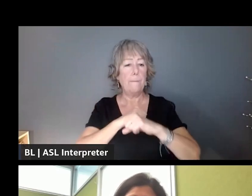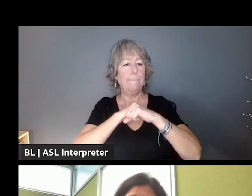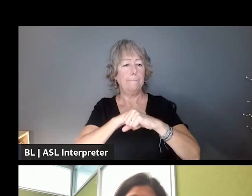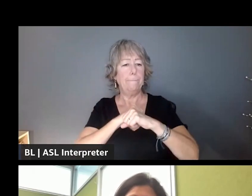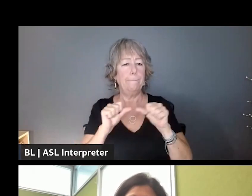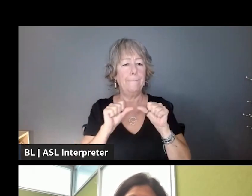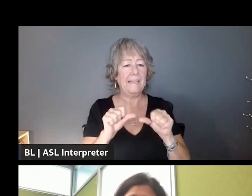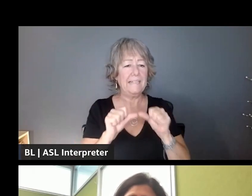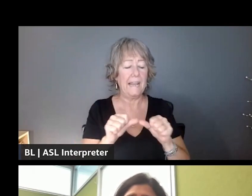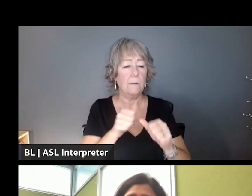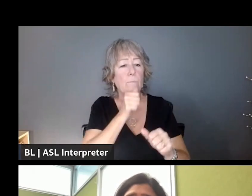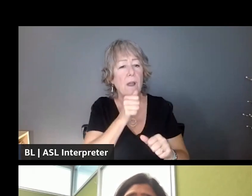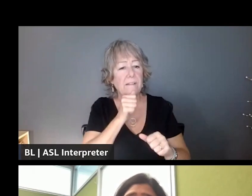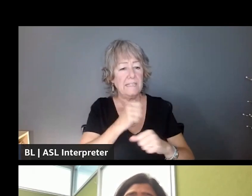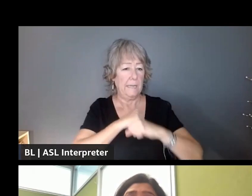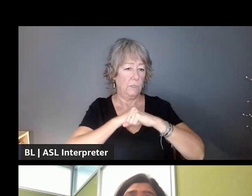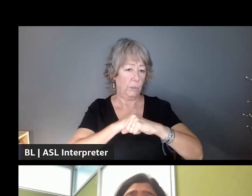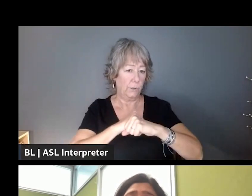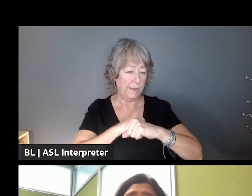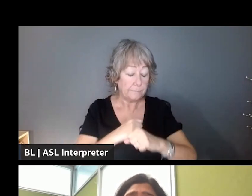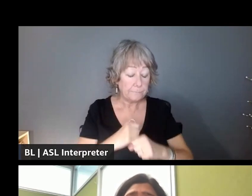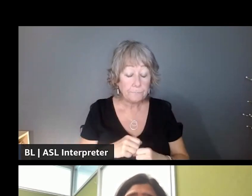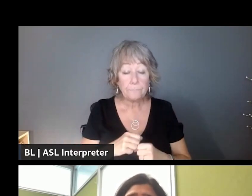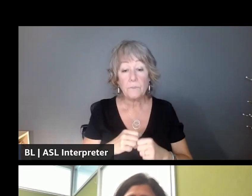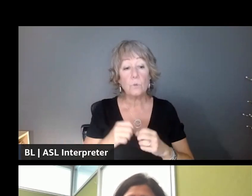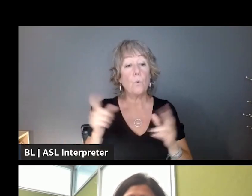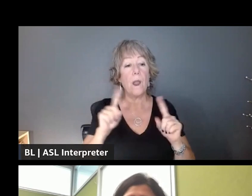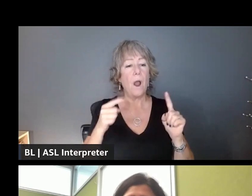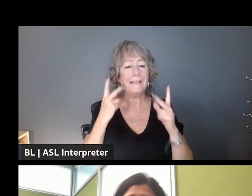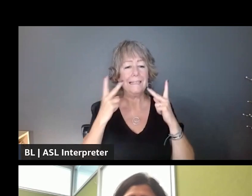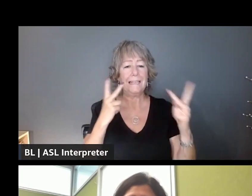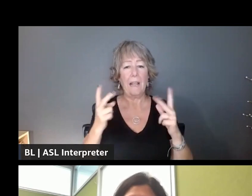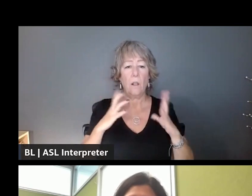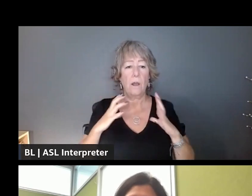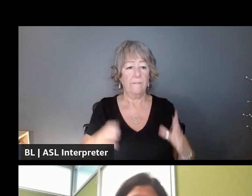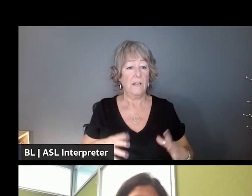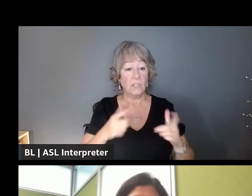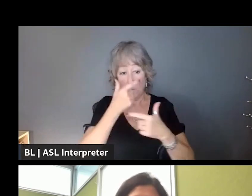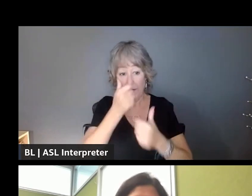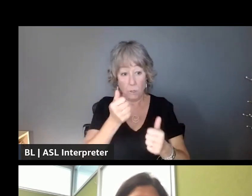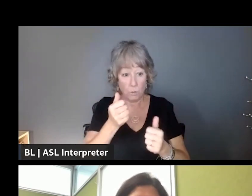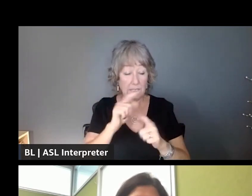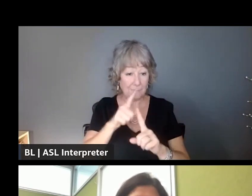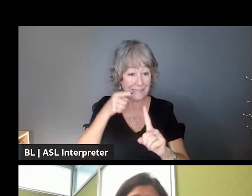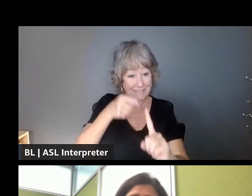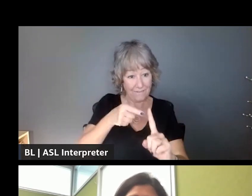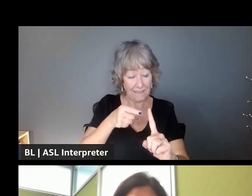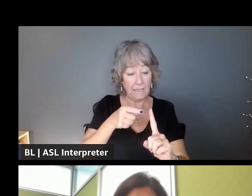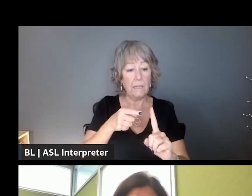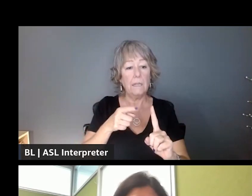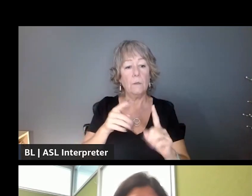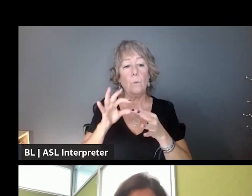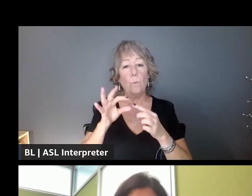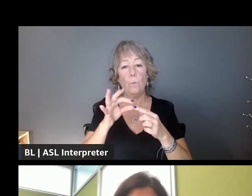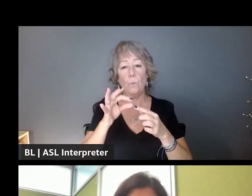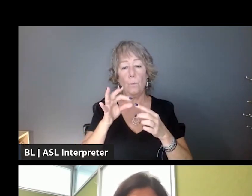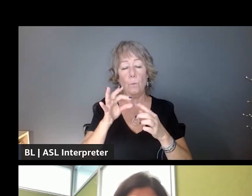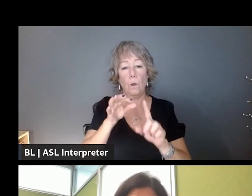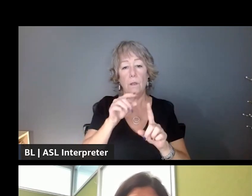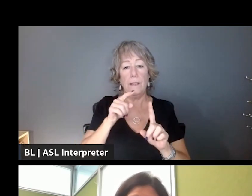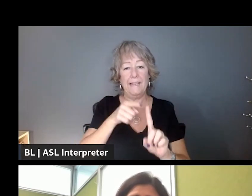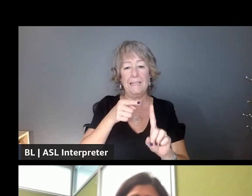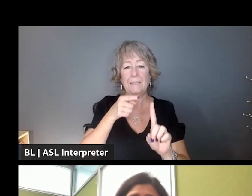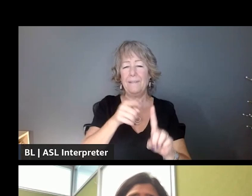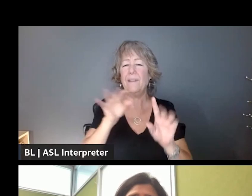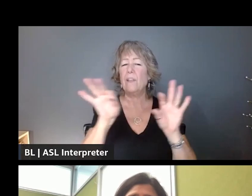security. So what I see where a lot of customer interest is in the choice of foundation models that